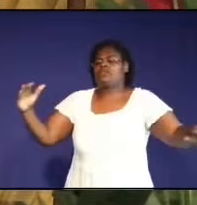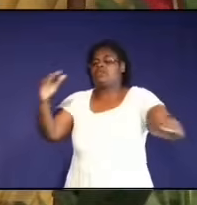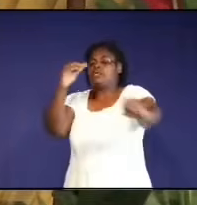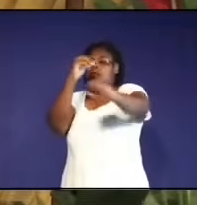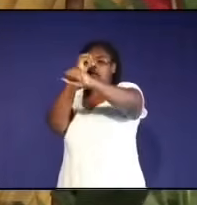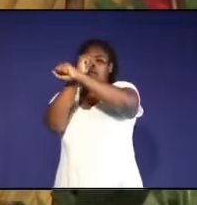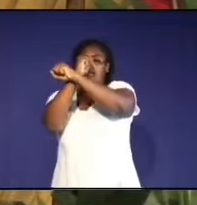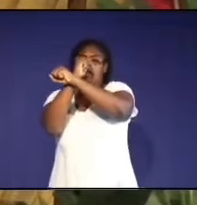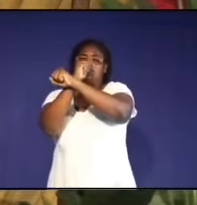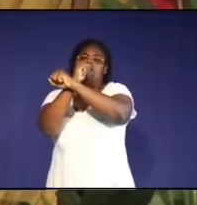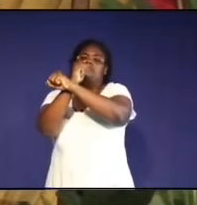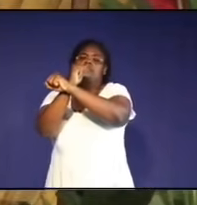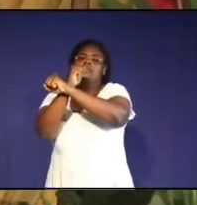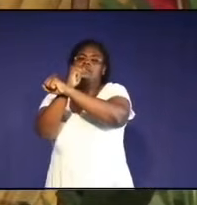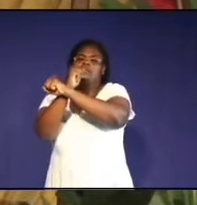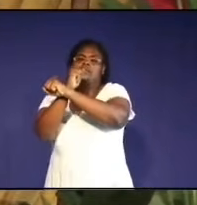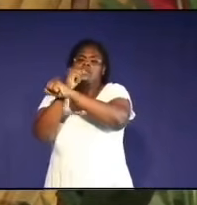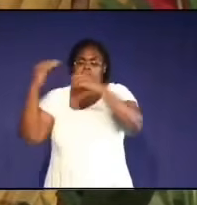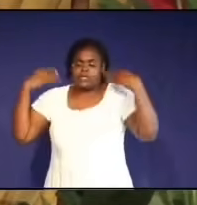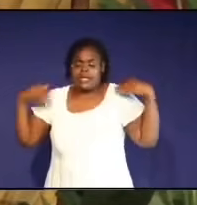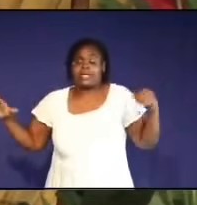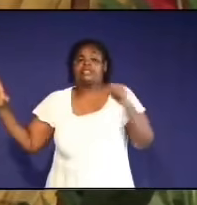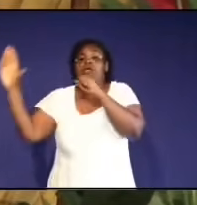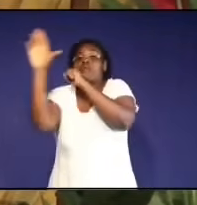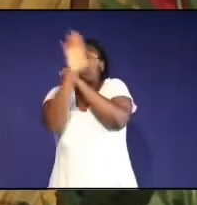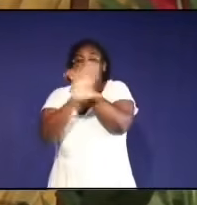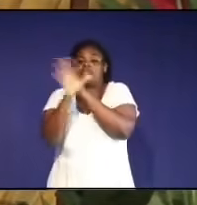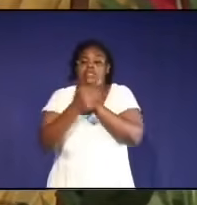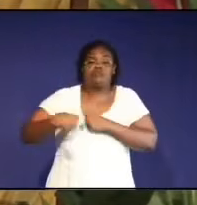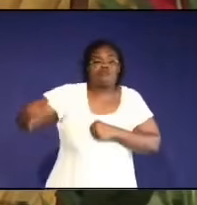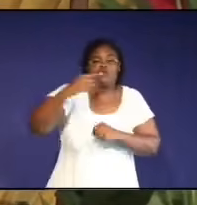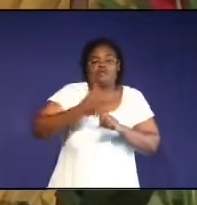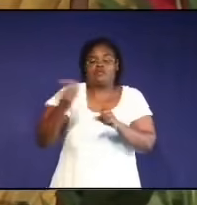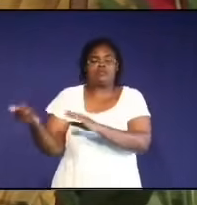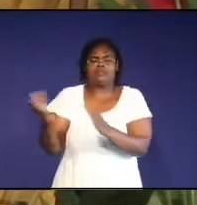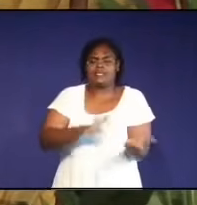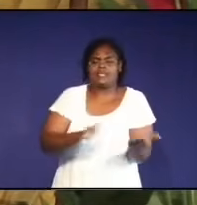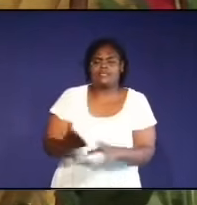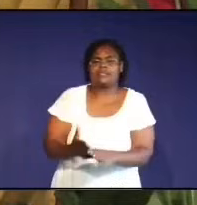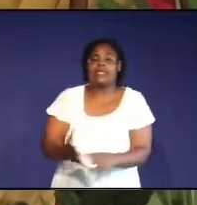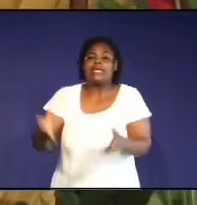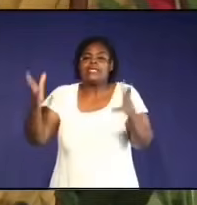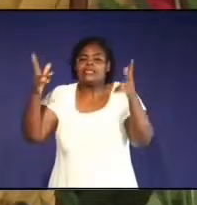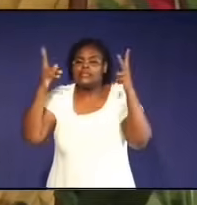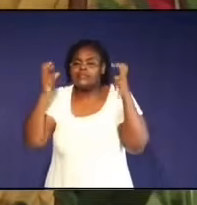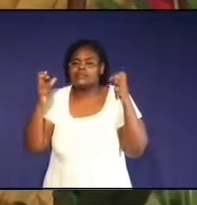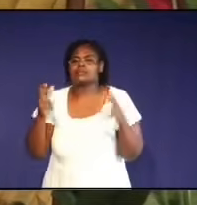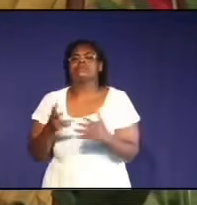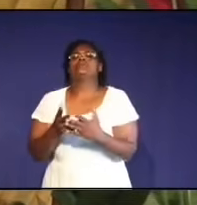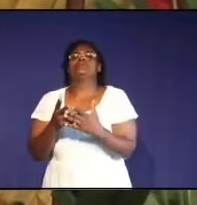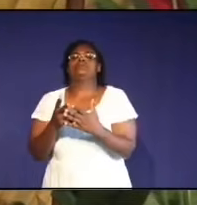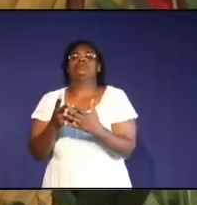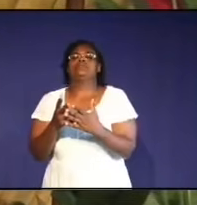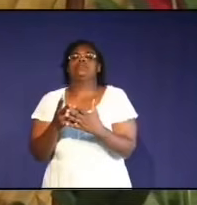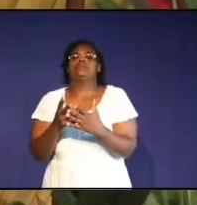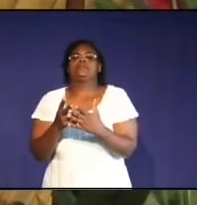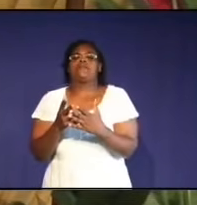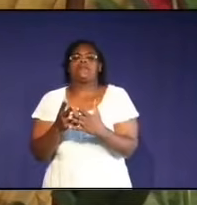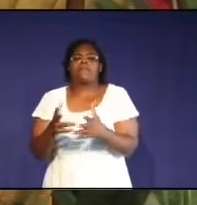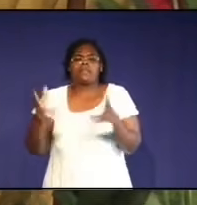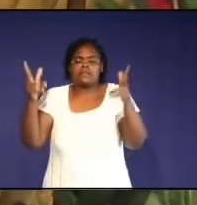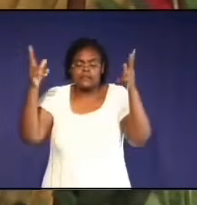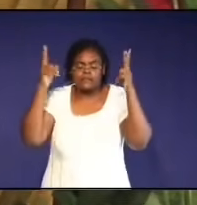The angels are protecting you from death. Hear me, drifting soul. Hear